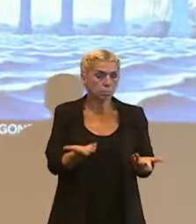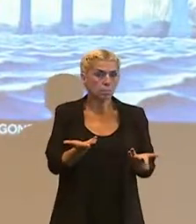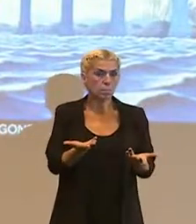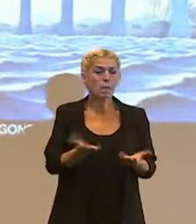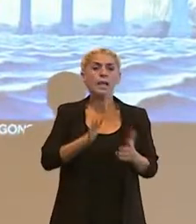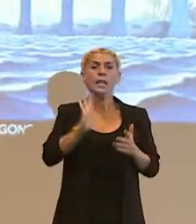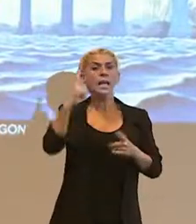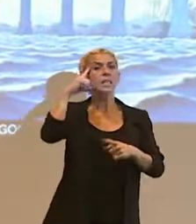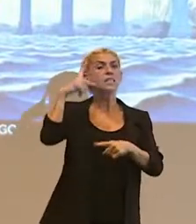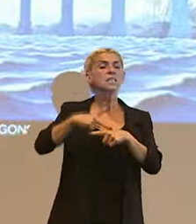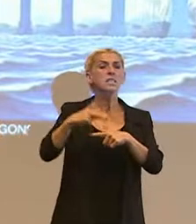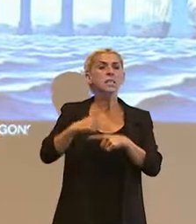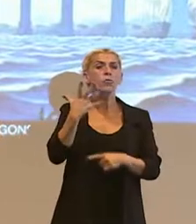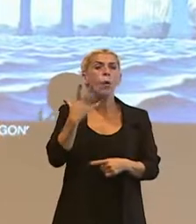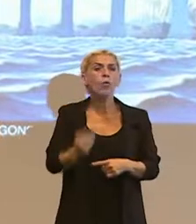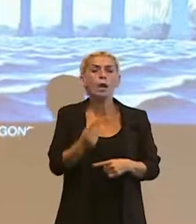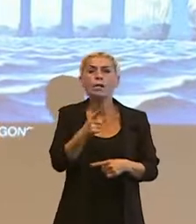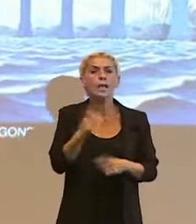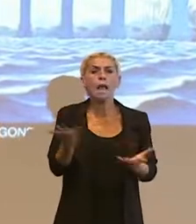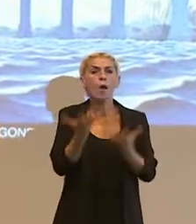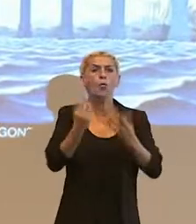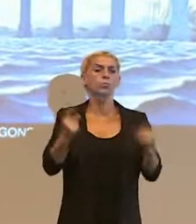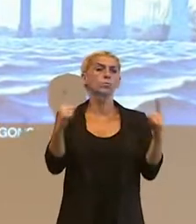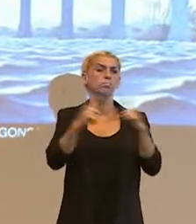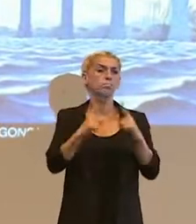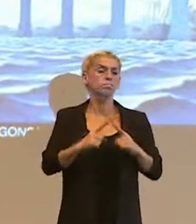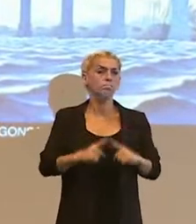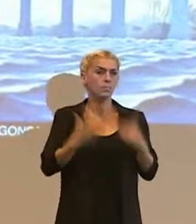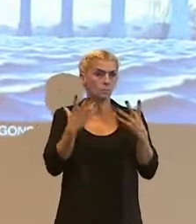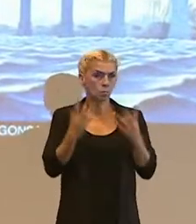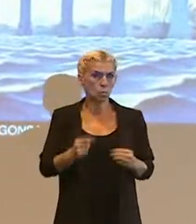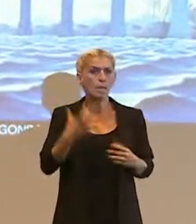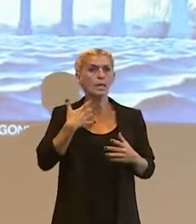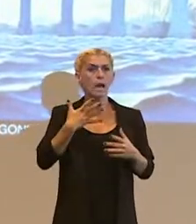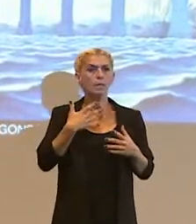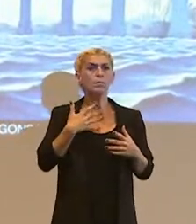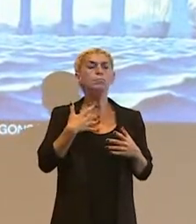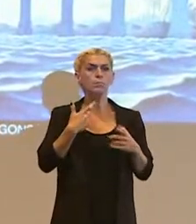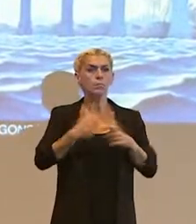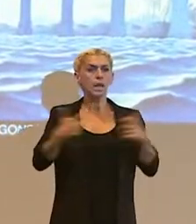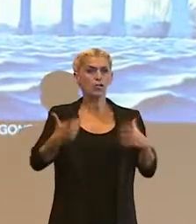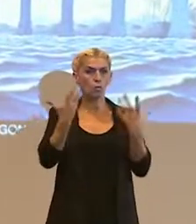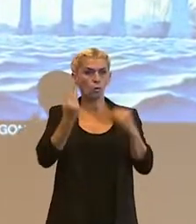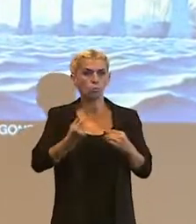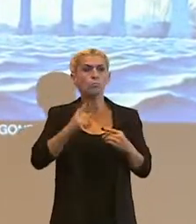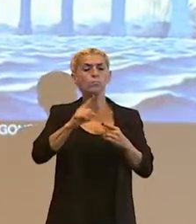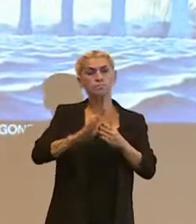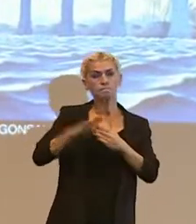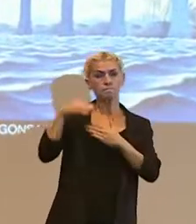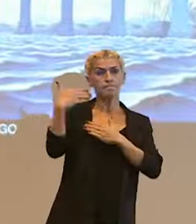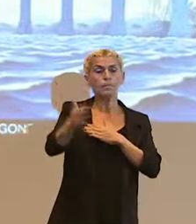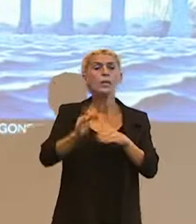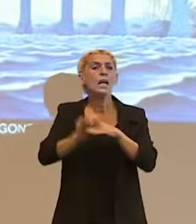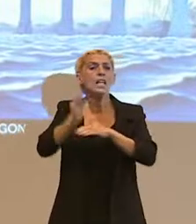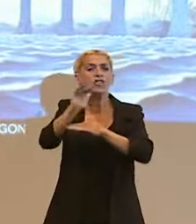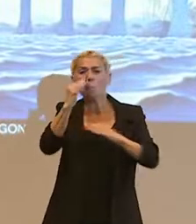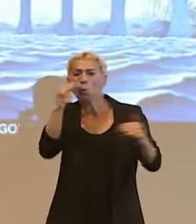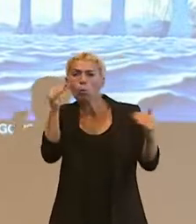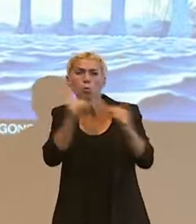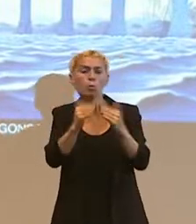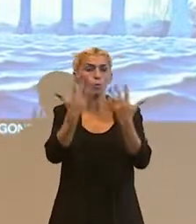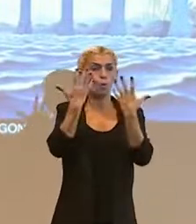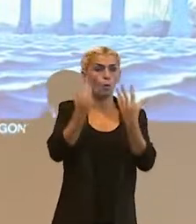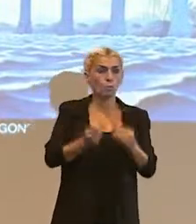so we should not only limit ourselves to how a brain functions but beyond